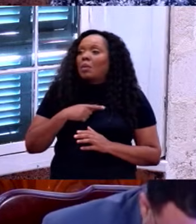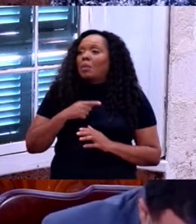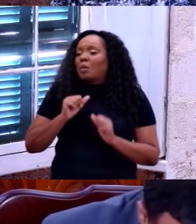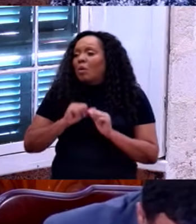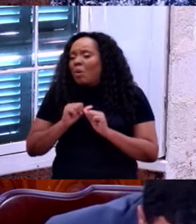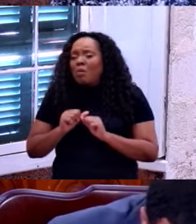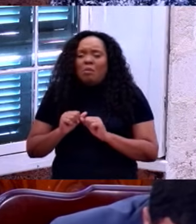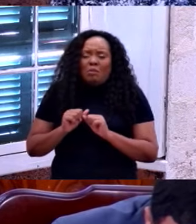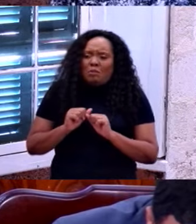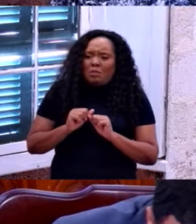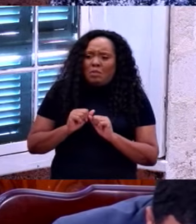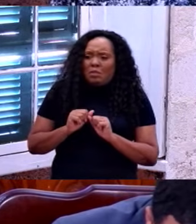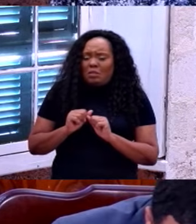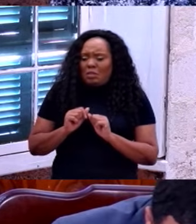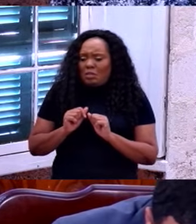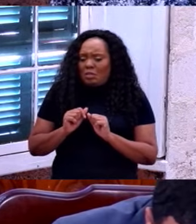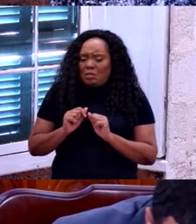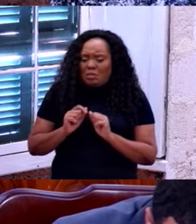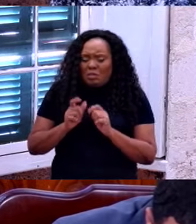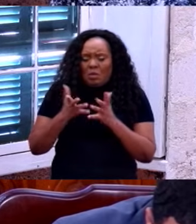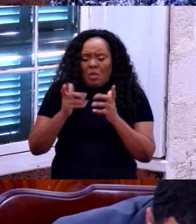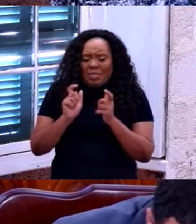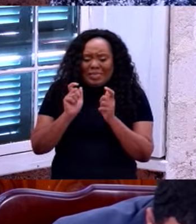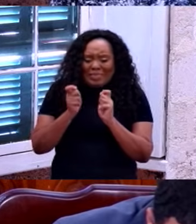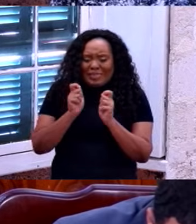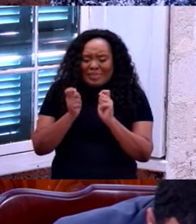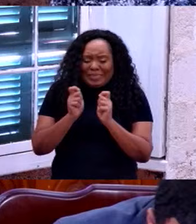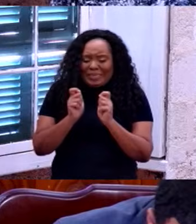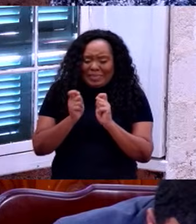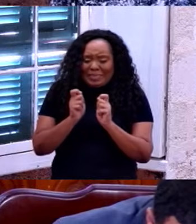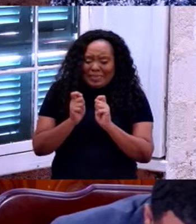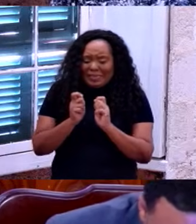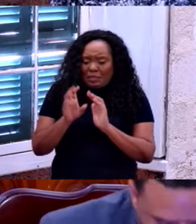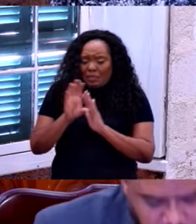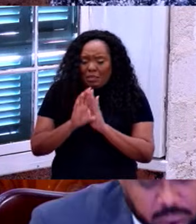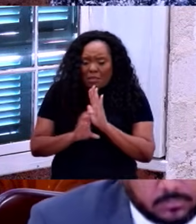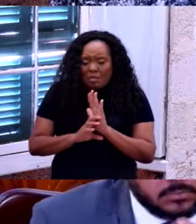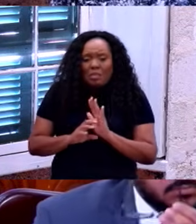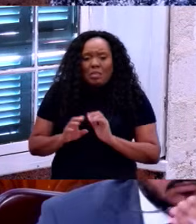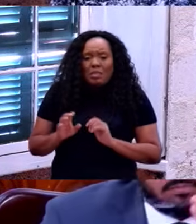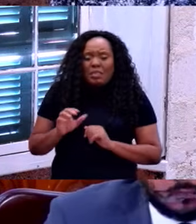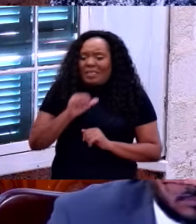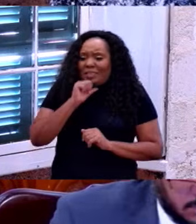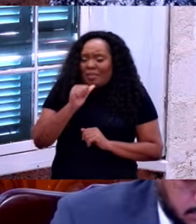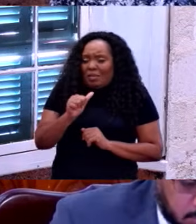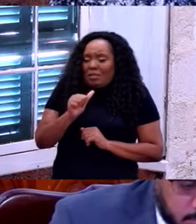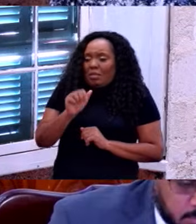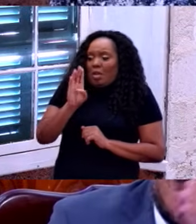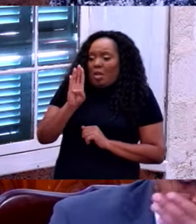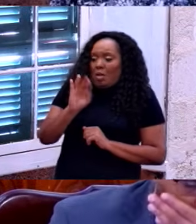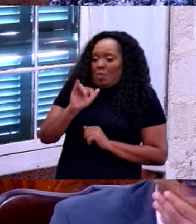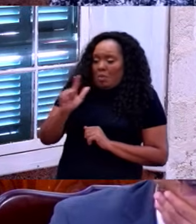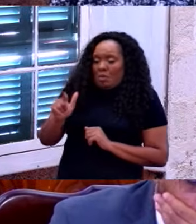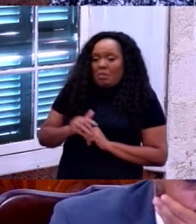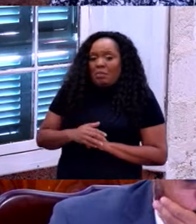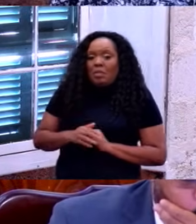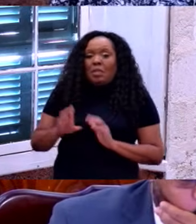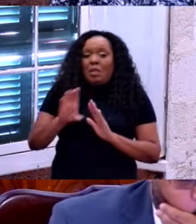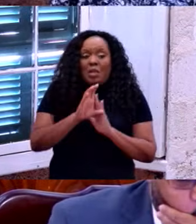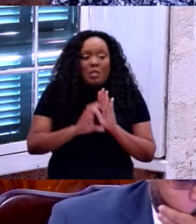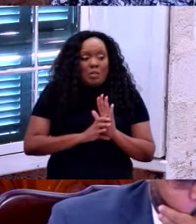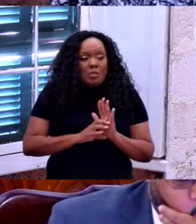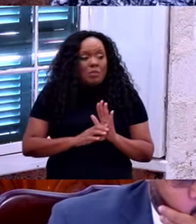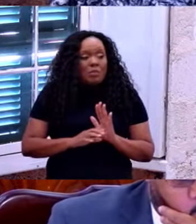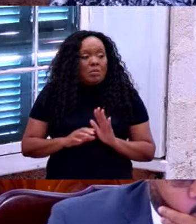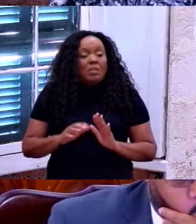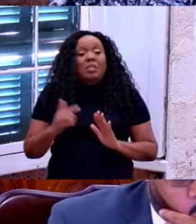like it's a bill, as opposed to the Constitution. We should be approaching the Constitution carefully.